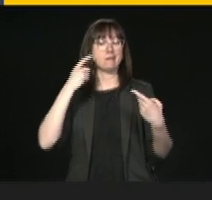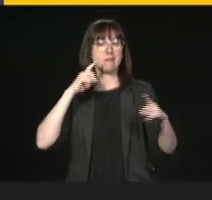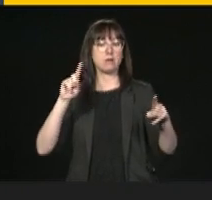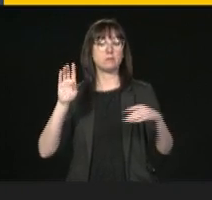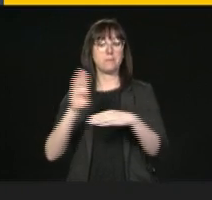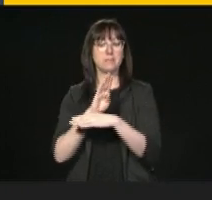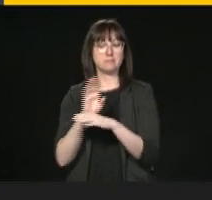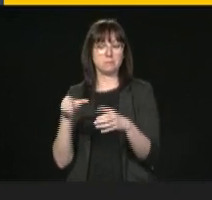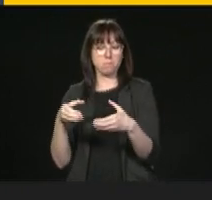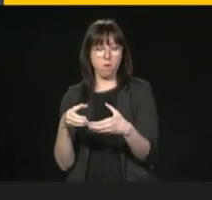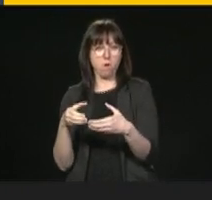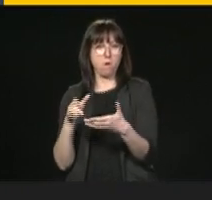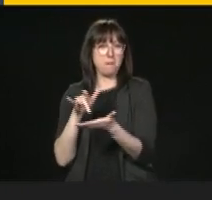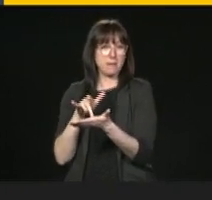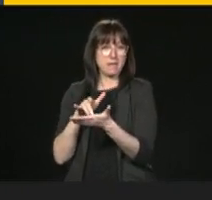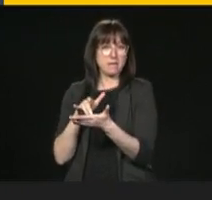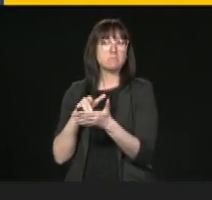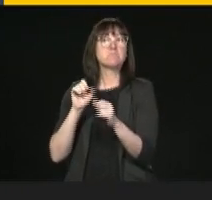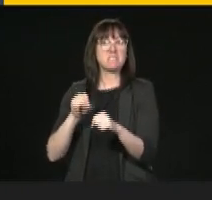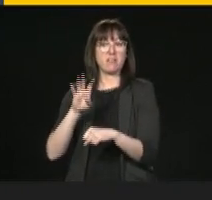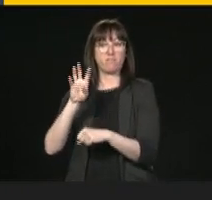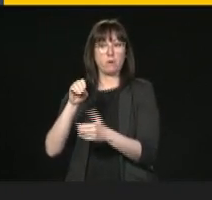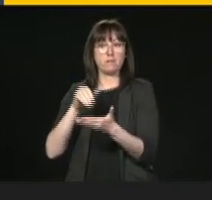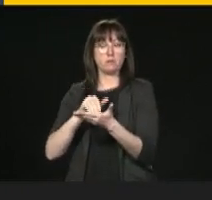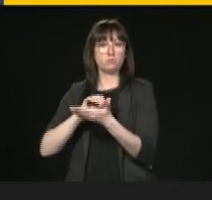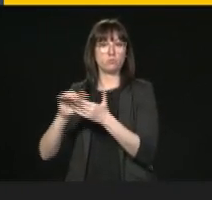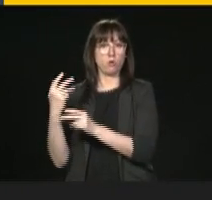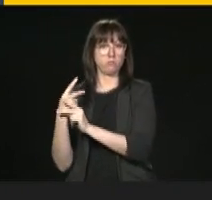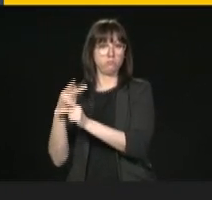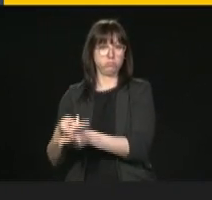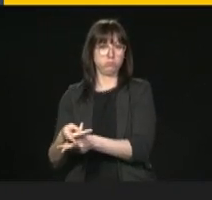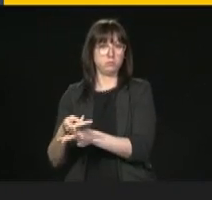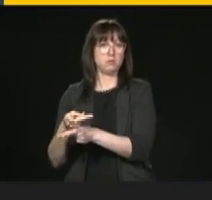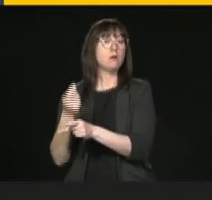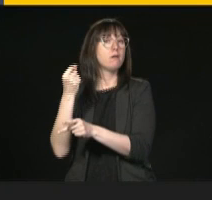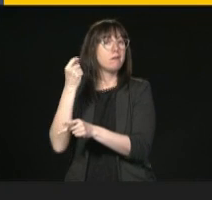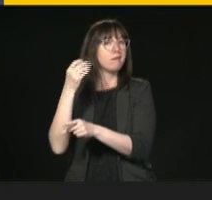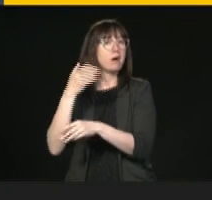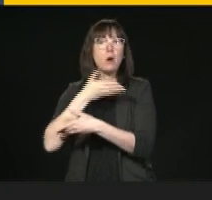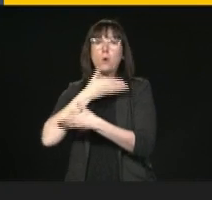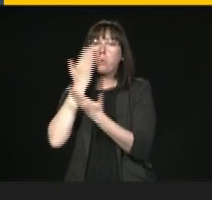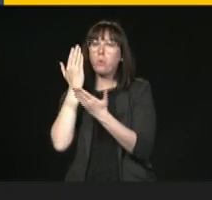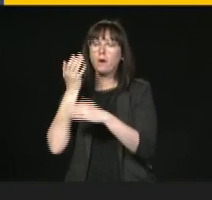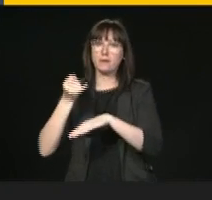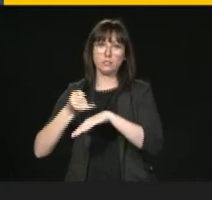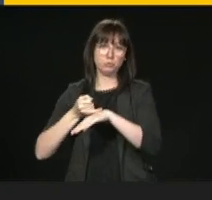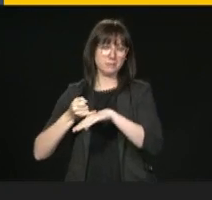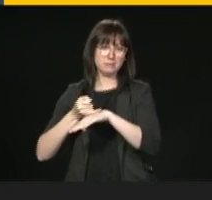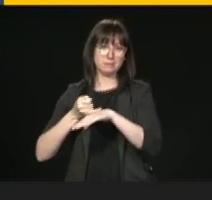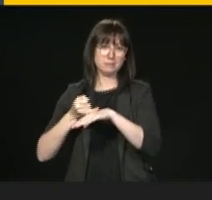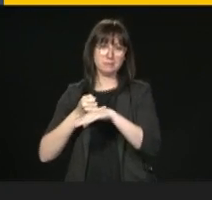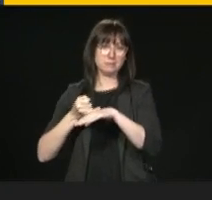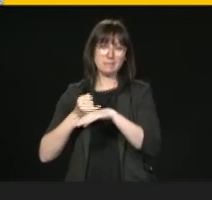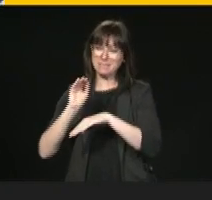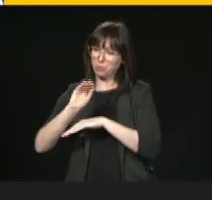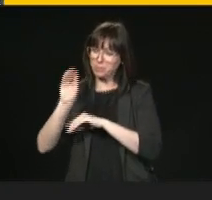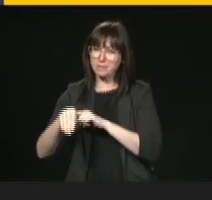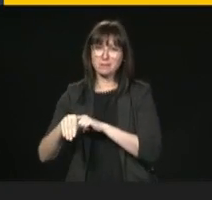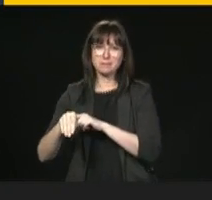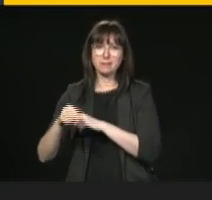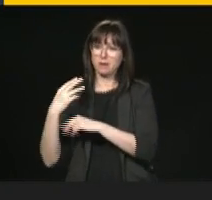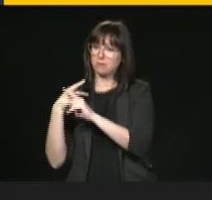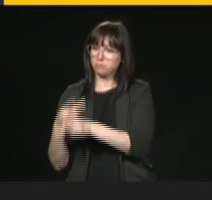$40,000 of interest-free debt, so interest-free loans from the bank. So it really means for a small